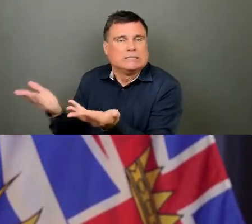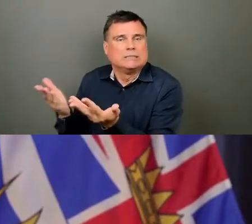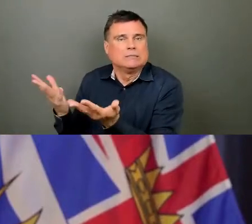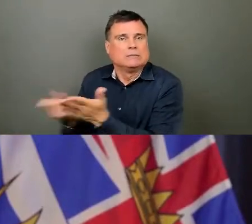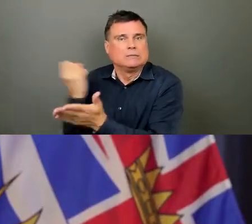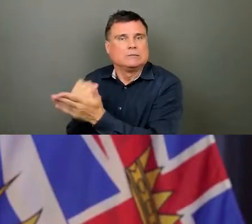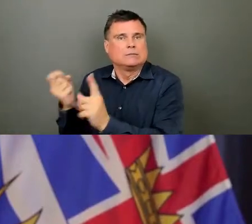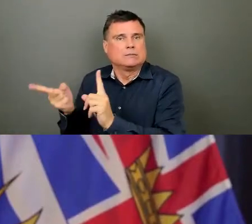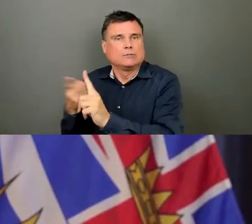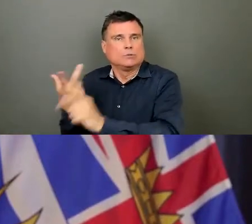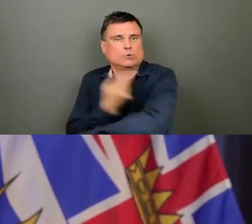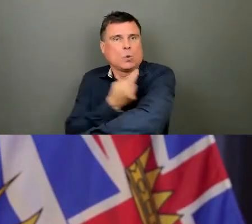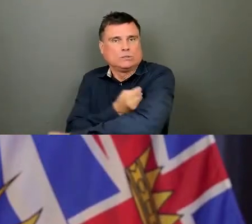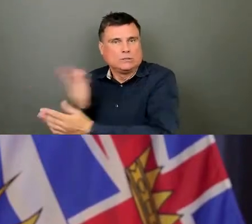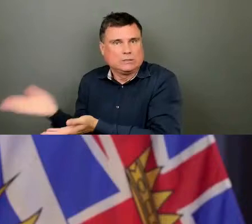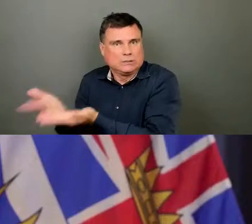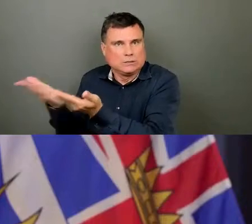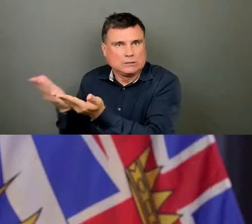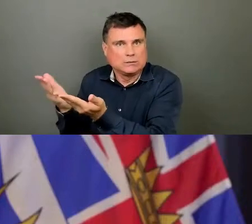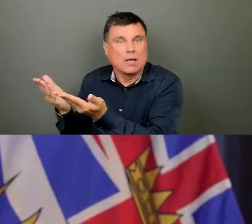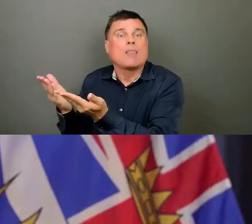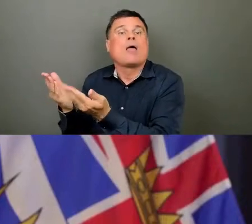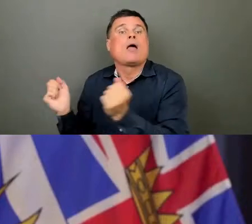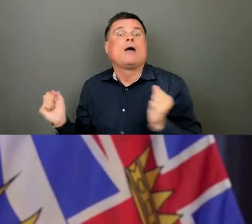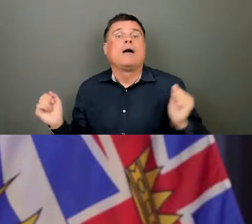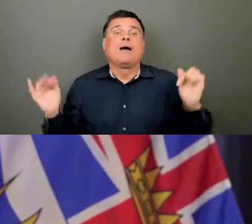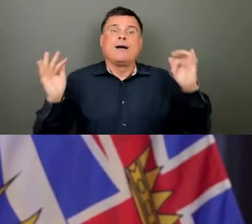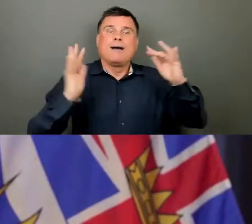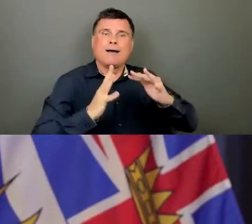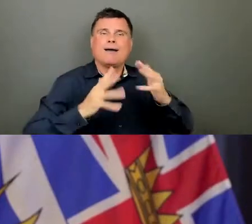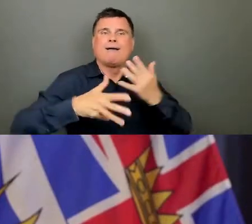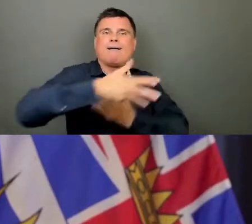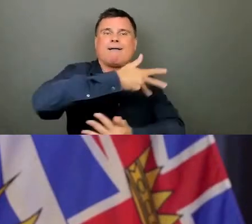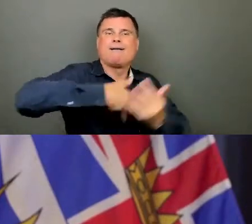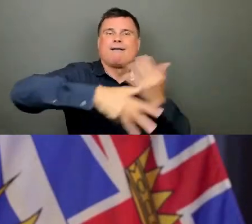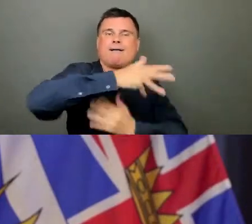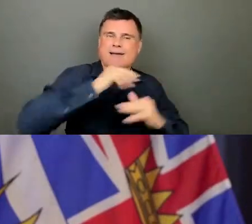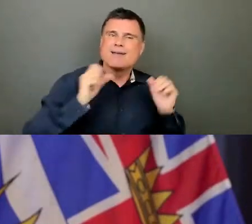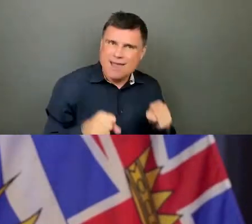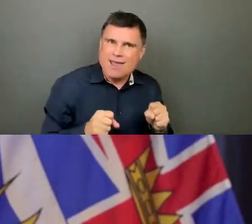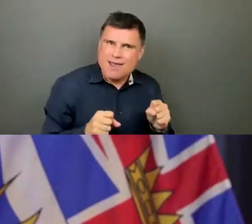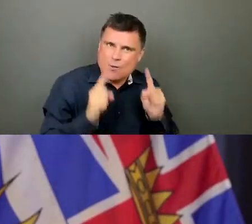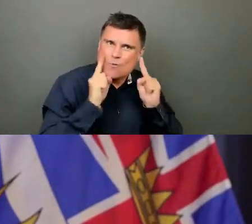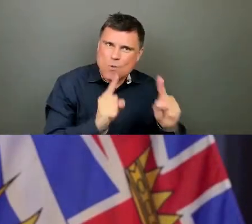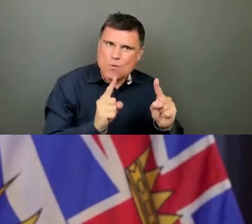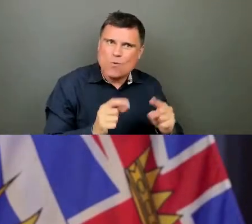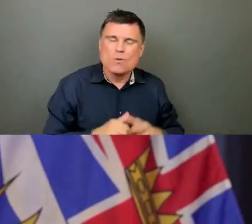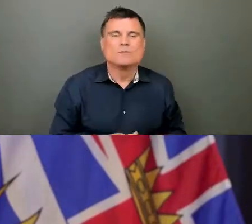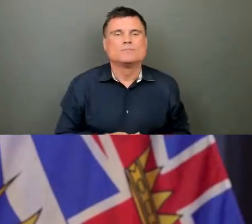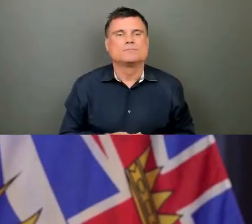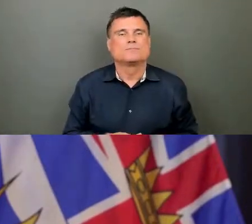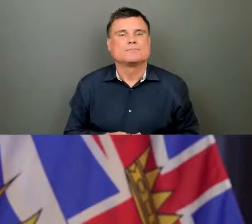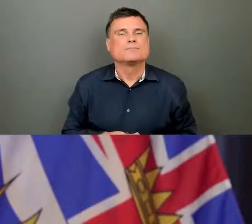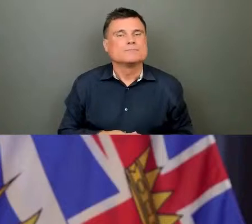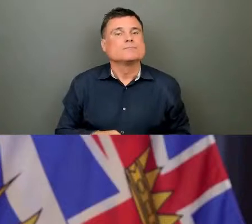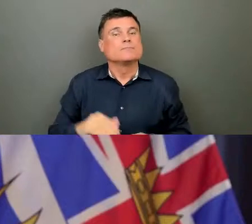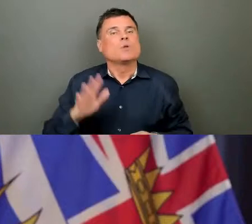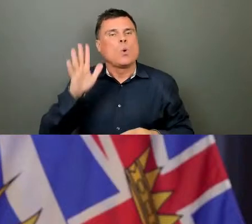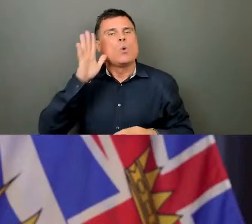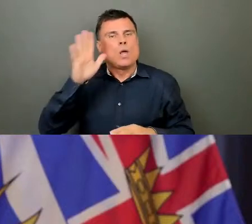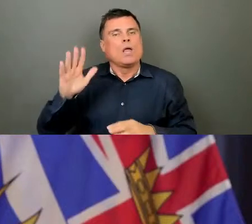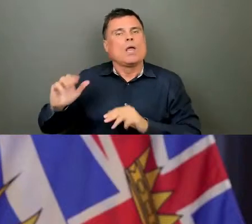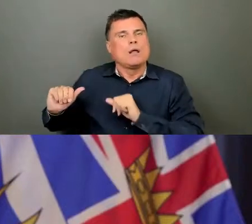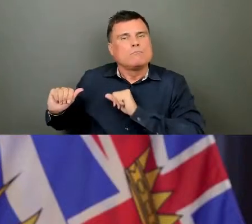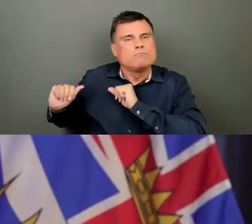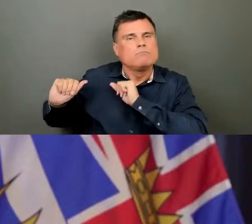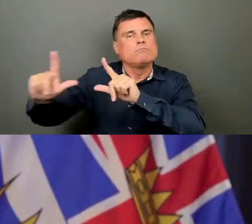we can do this together. I want to remind people, and you'll get a chance to review the slides presented by